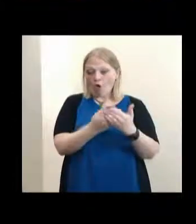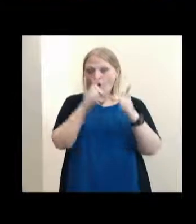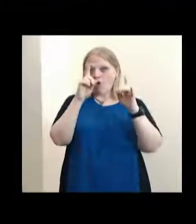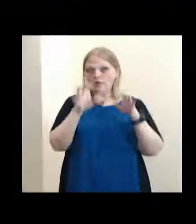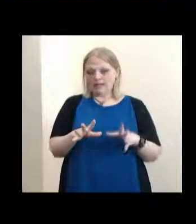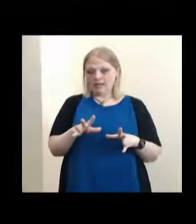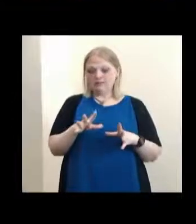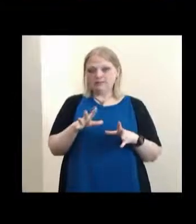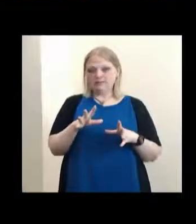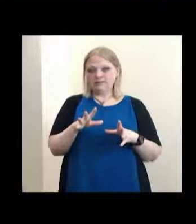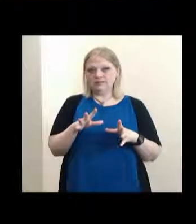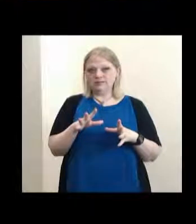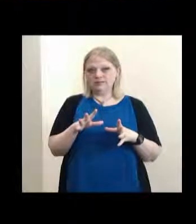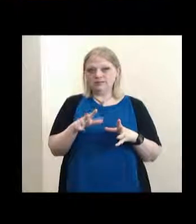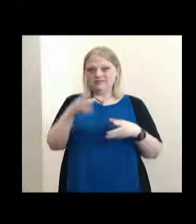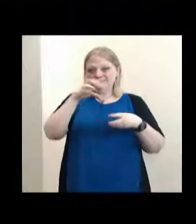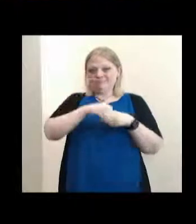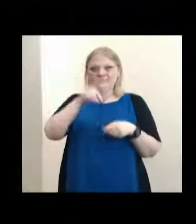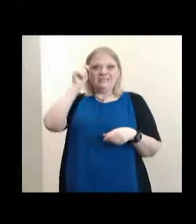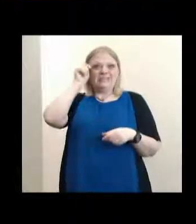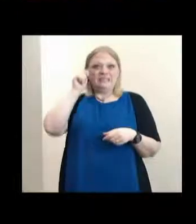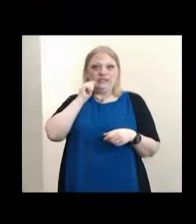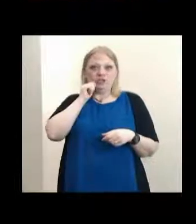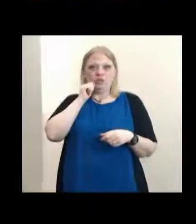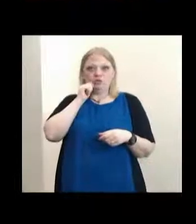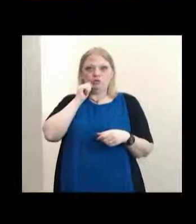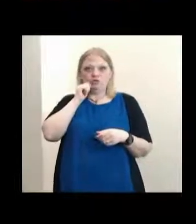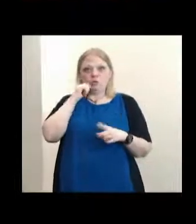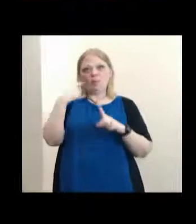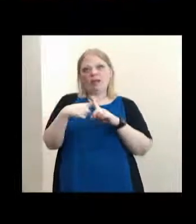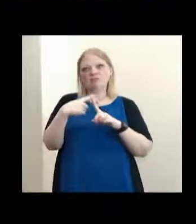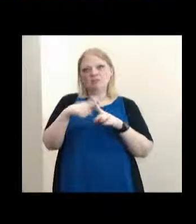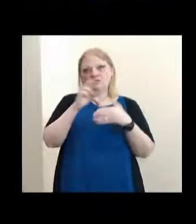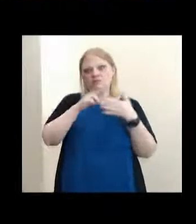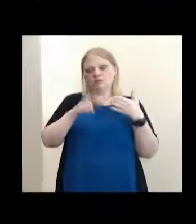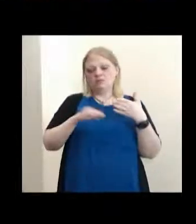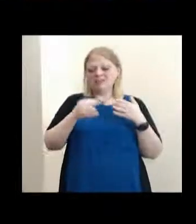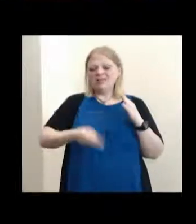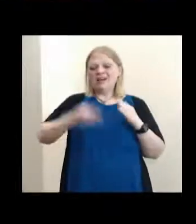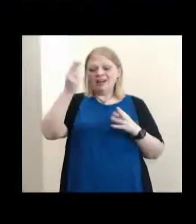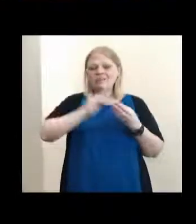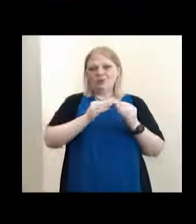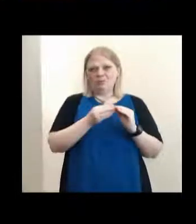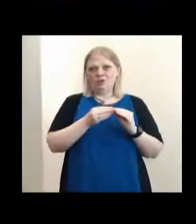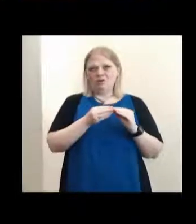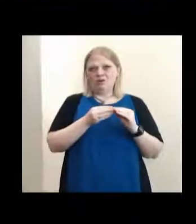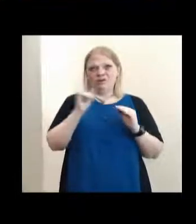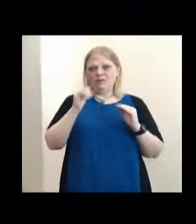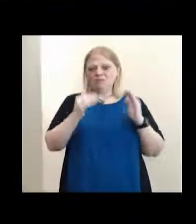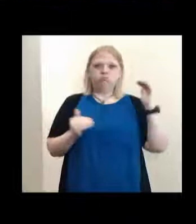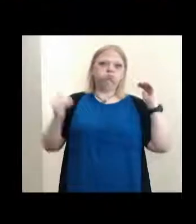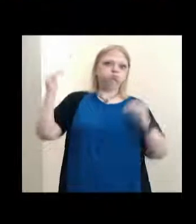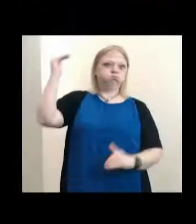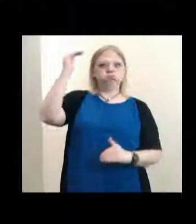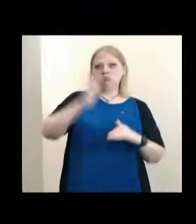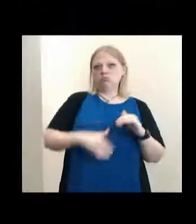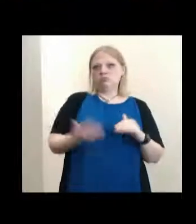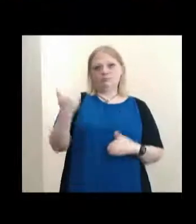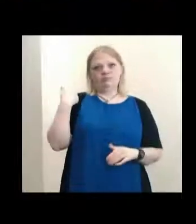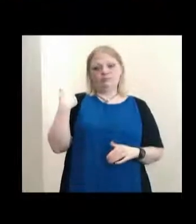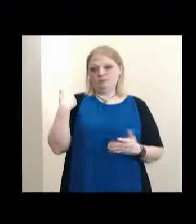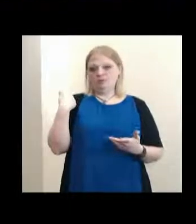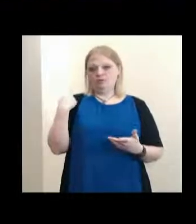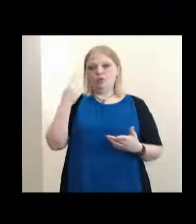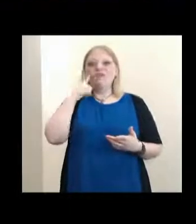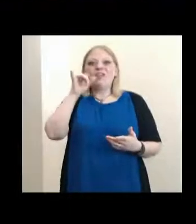the teenagers in Erie County were positive. So that is a very high number. That's a higher number than we've ever seen before in this